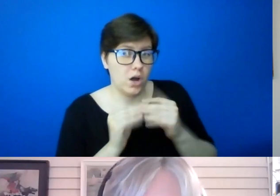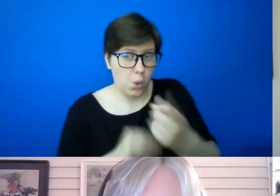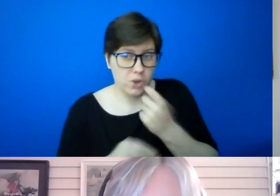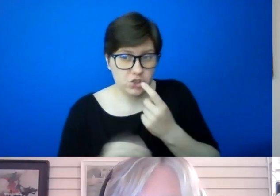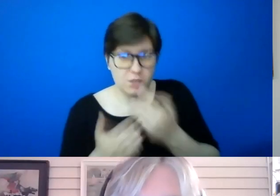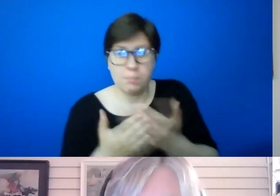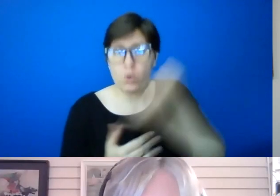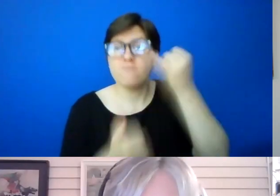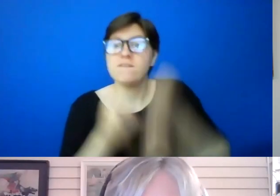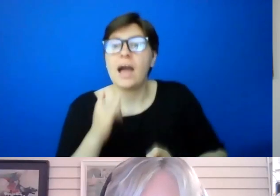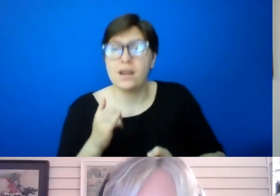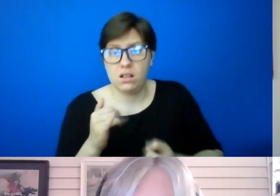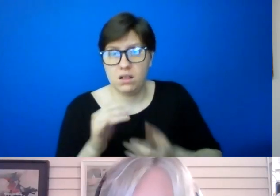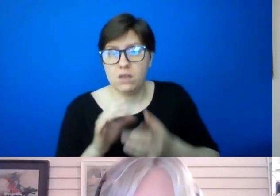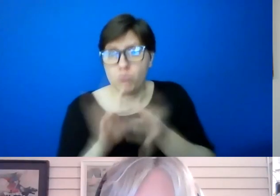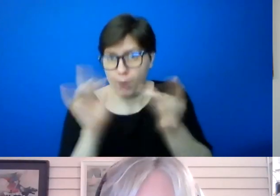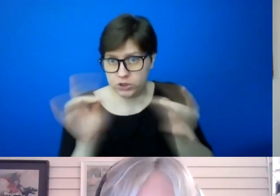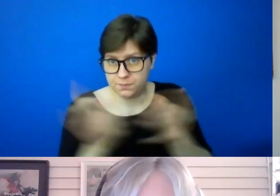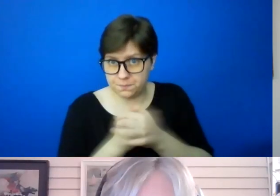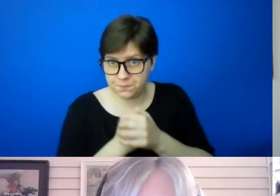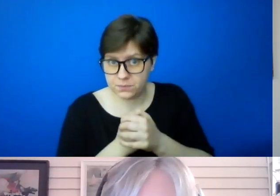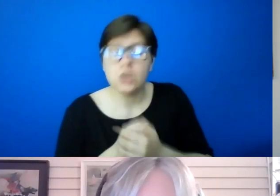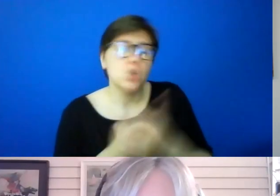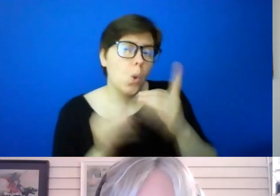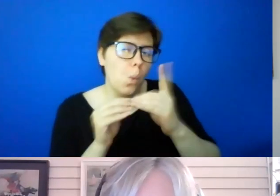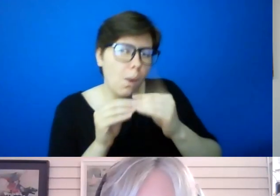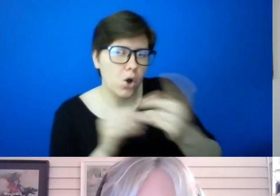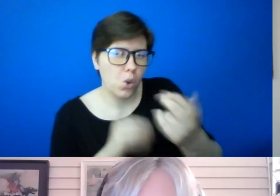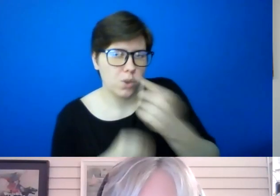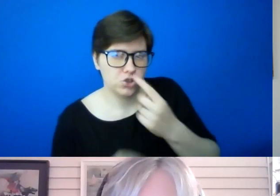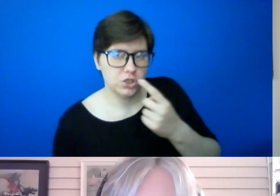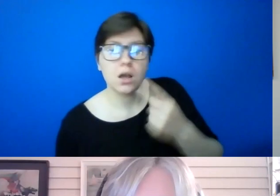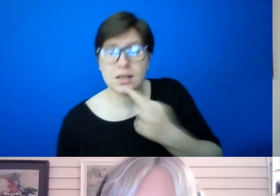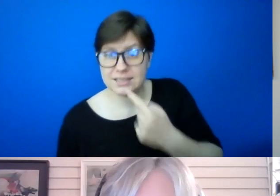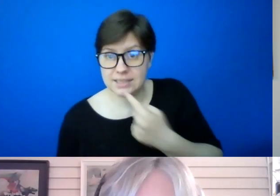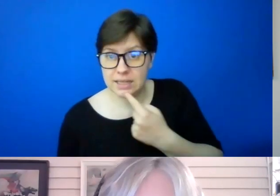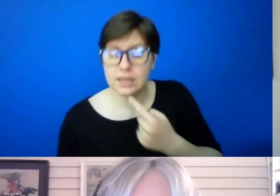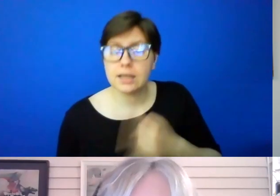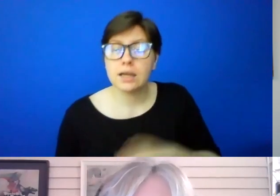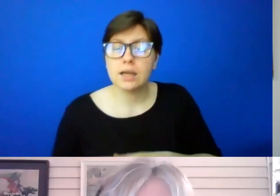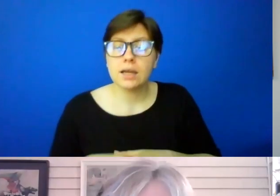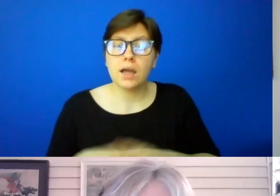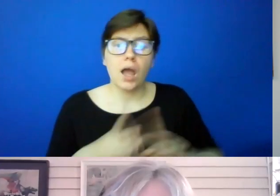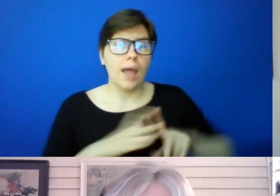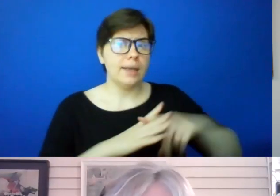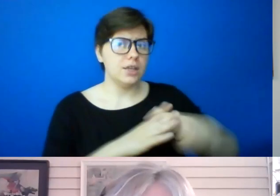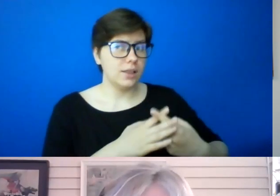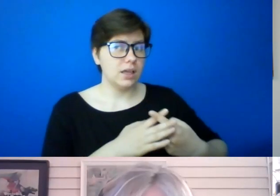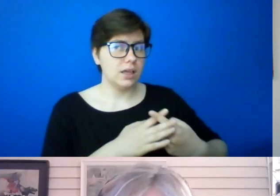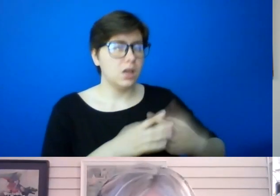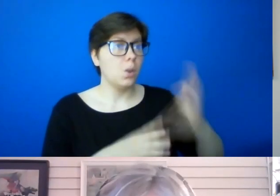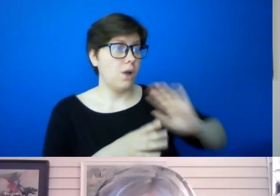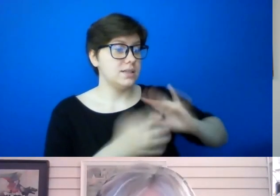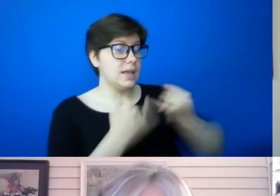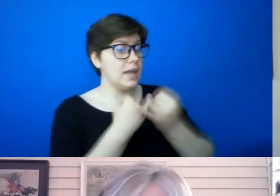final remarks. Okay, so one of the questions that's asked was that what was initially the individual right to